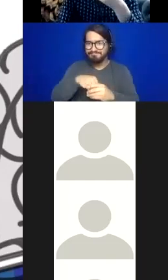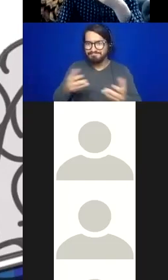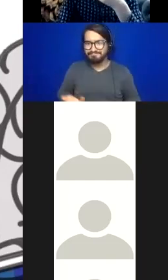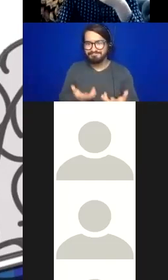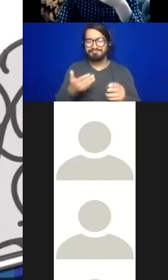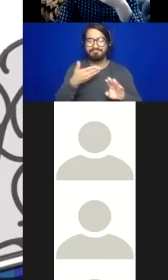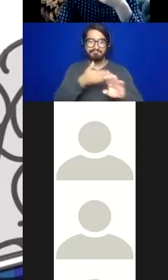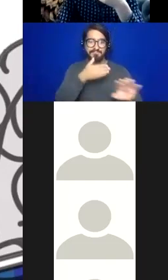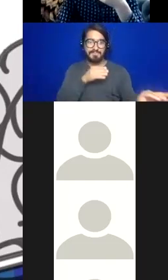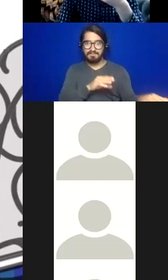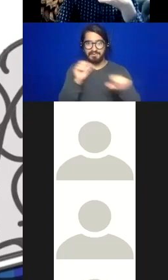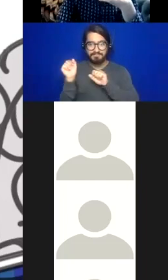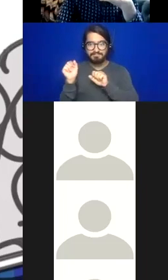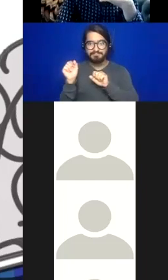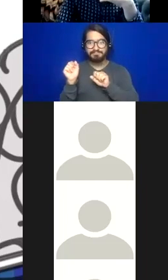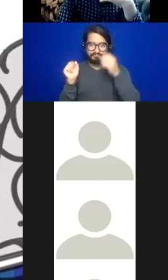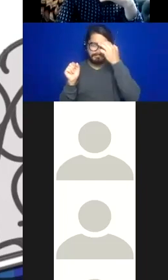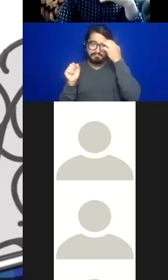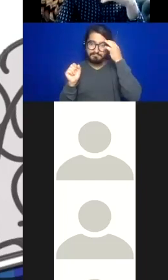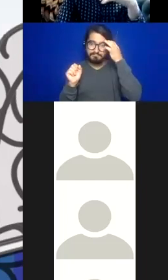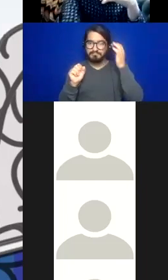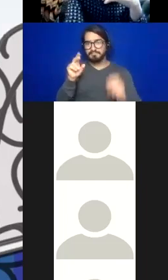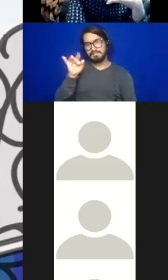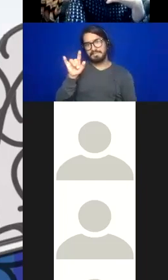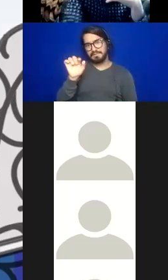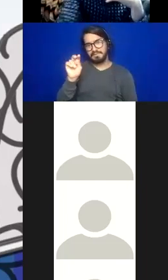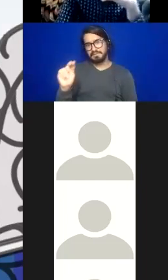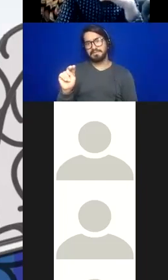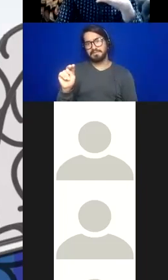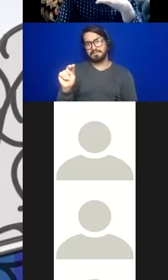all leave, okay, Dylan raised his hand. Dylan, you are